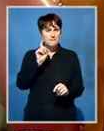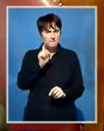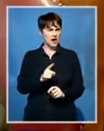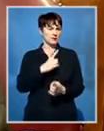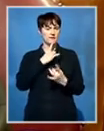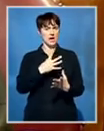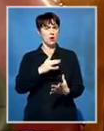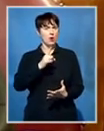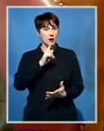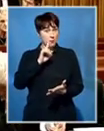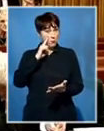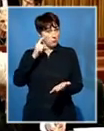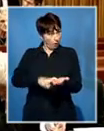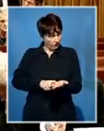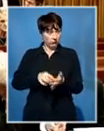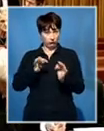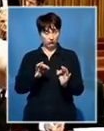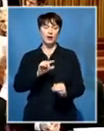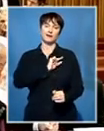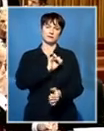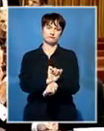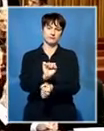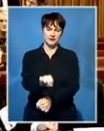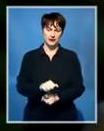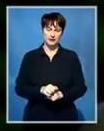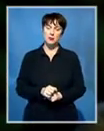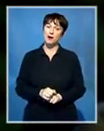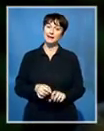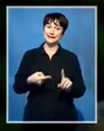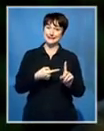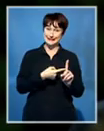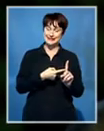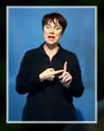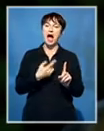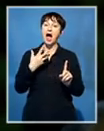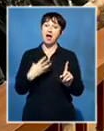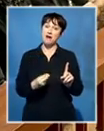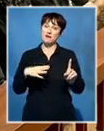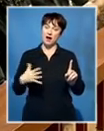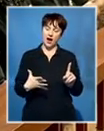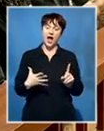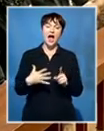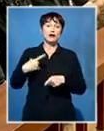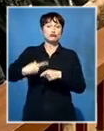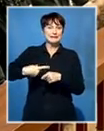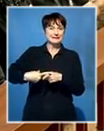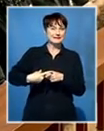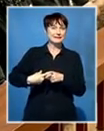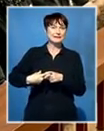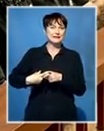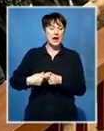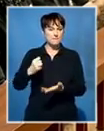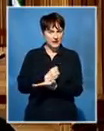proven guilty. Moreover, Panayiotou's dual citizenship has been overemphasized. The defense repeated he was not a flight